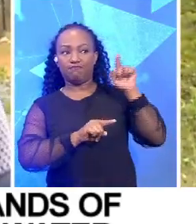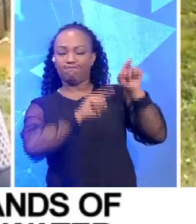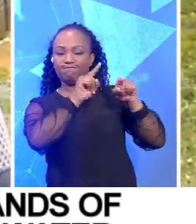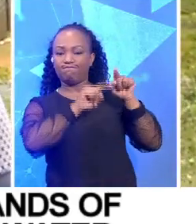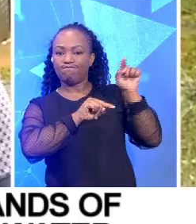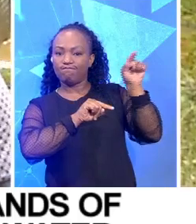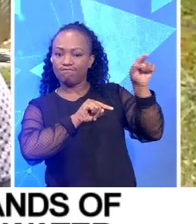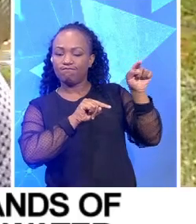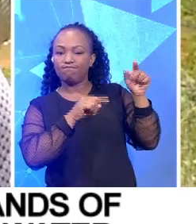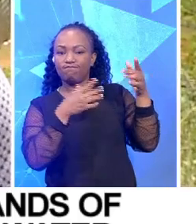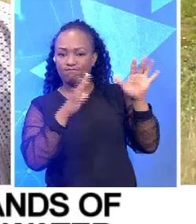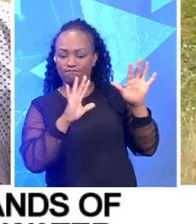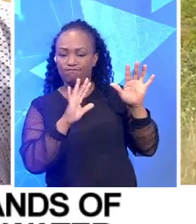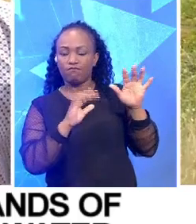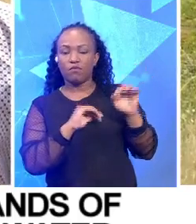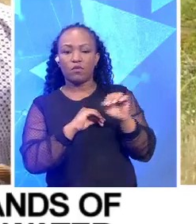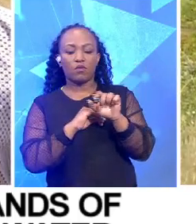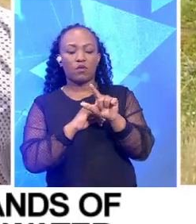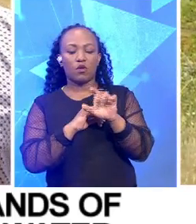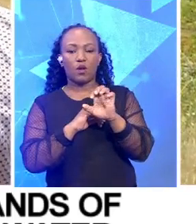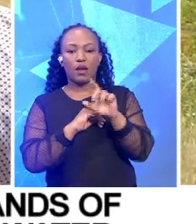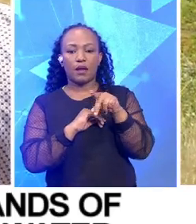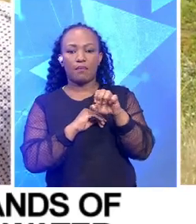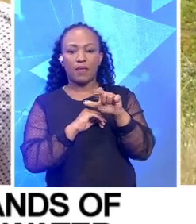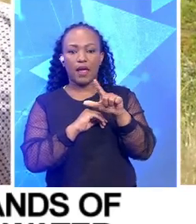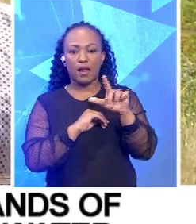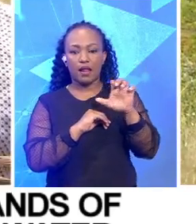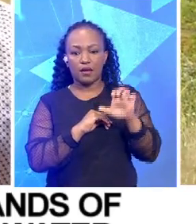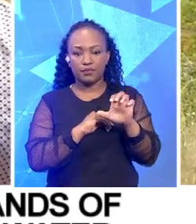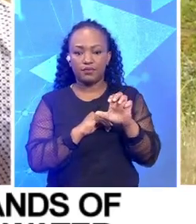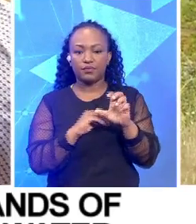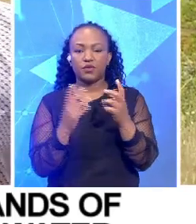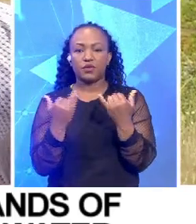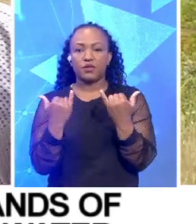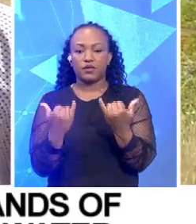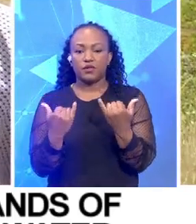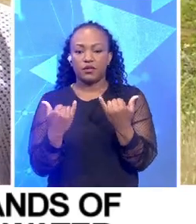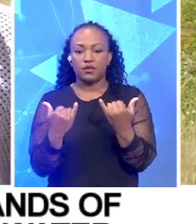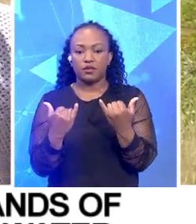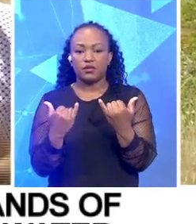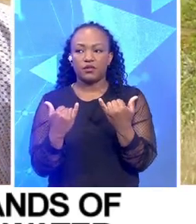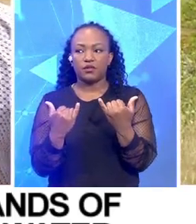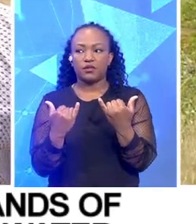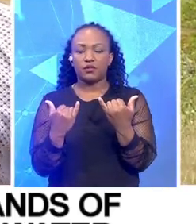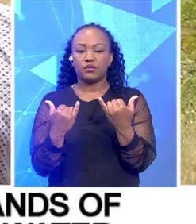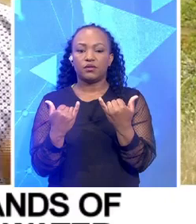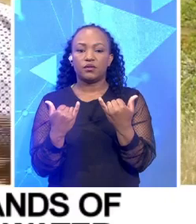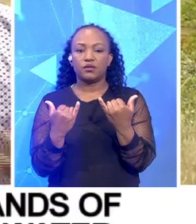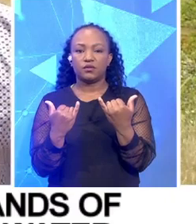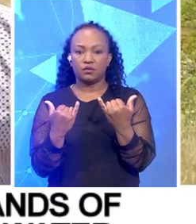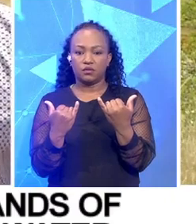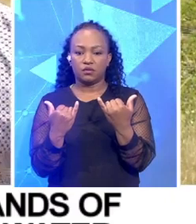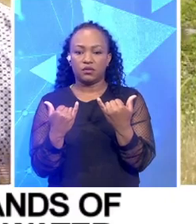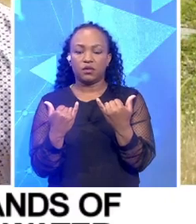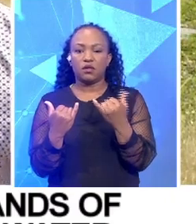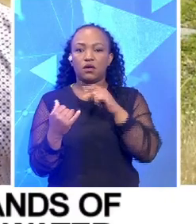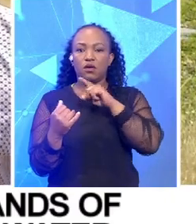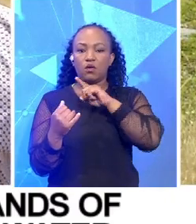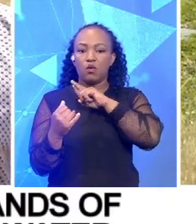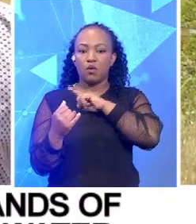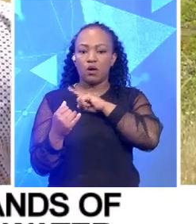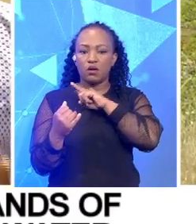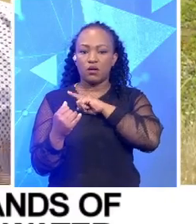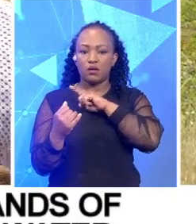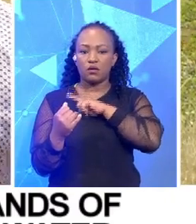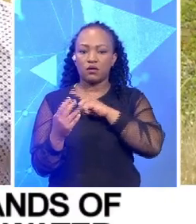of the Lepelle Water Board. Now, the million-dollar question is, such a sprawling bulk water